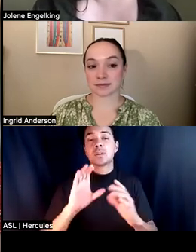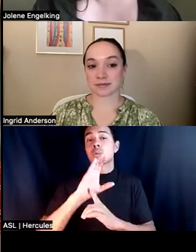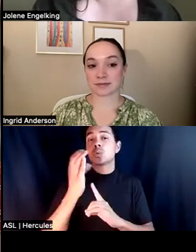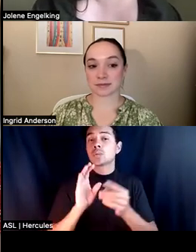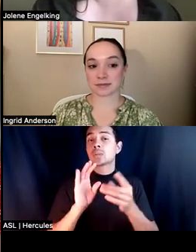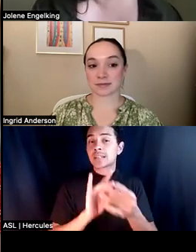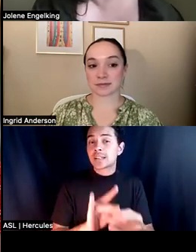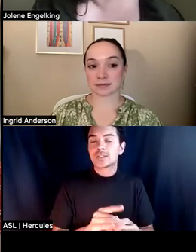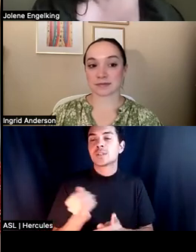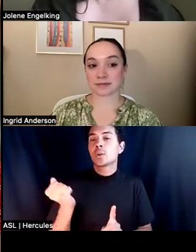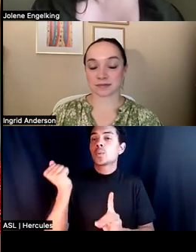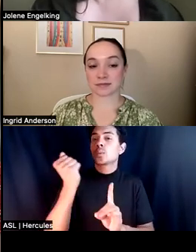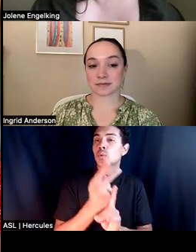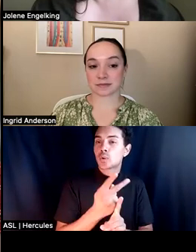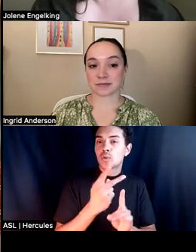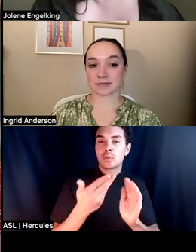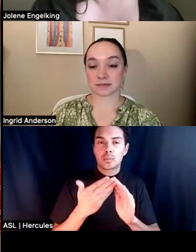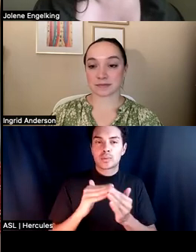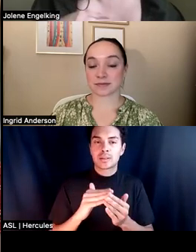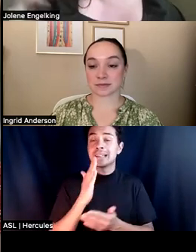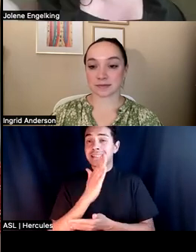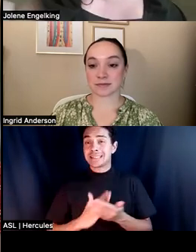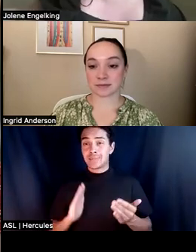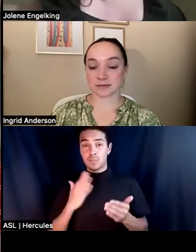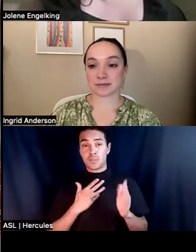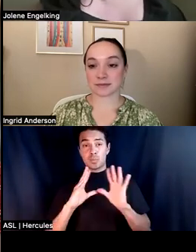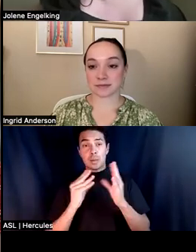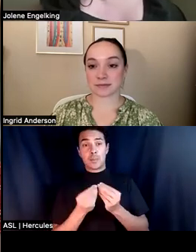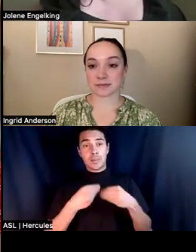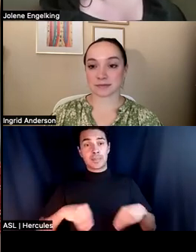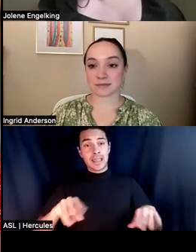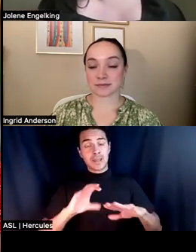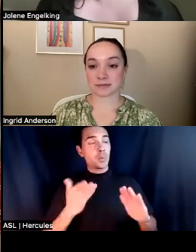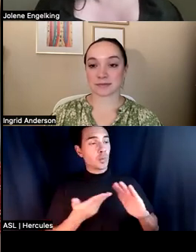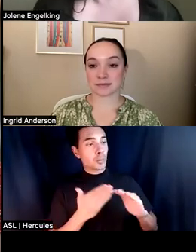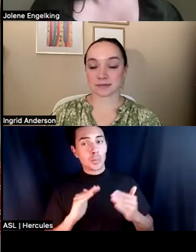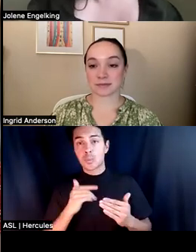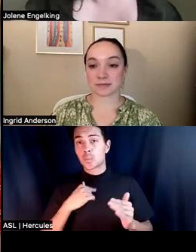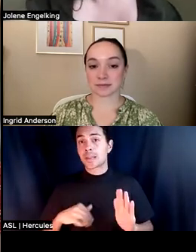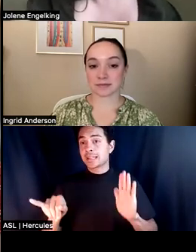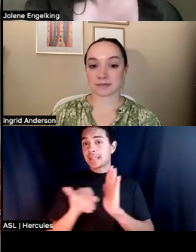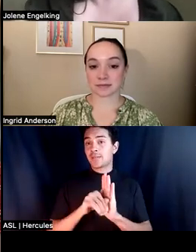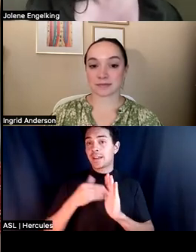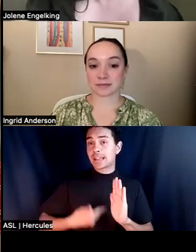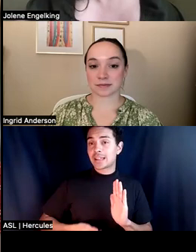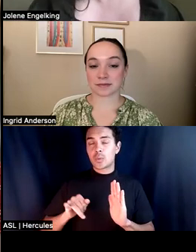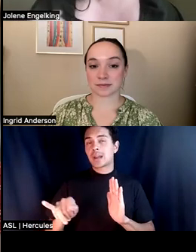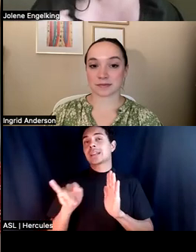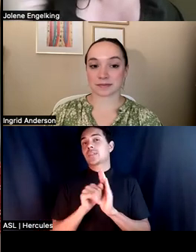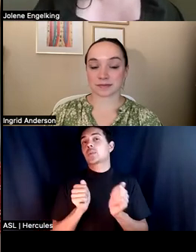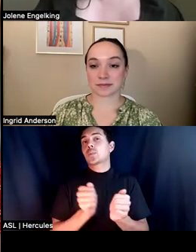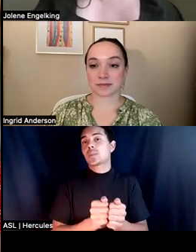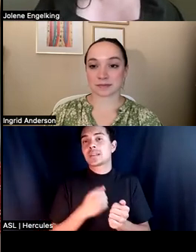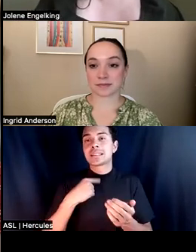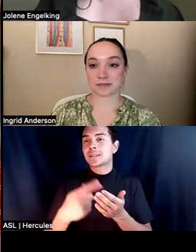who live so far from, our tribal lands or the communities that we identify as or identify with, right? Because it's